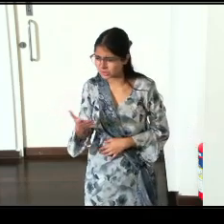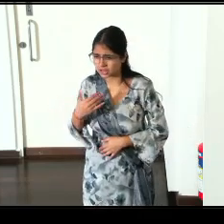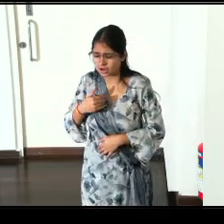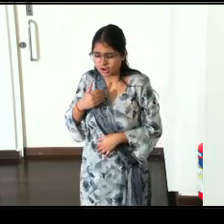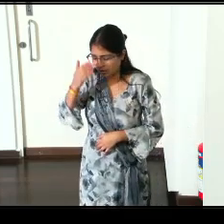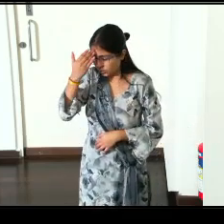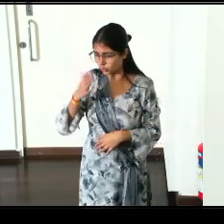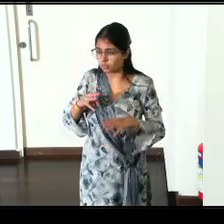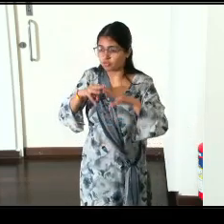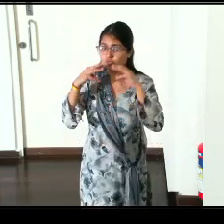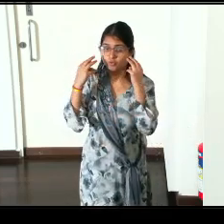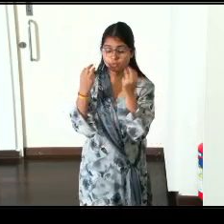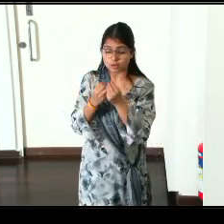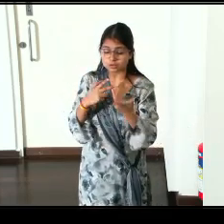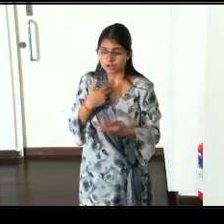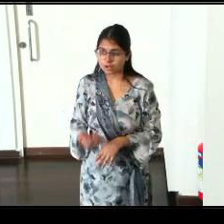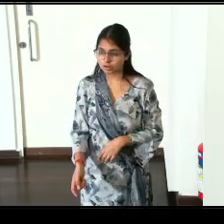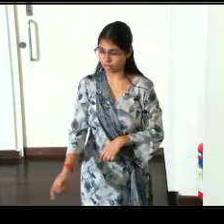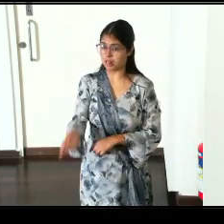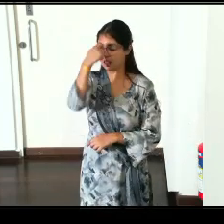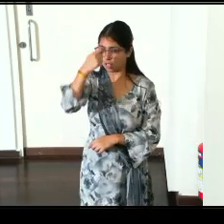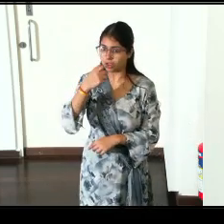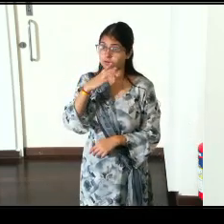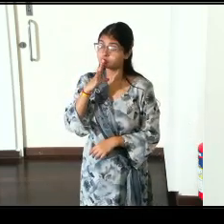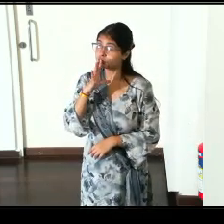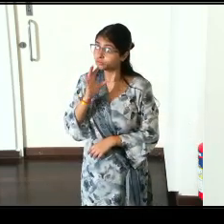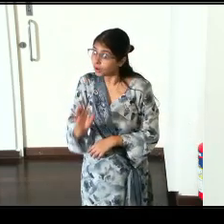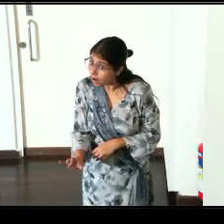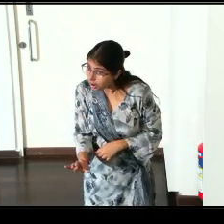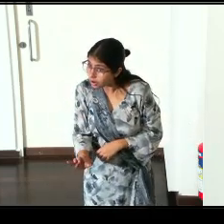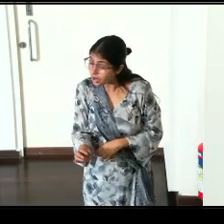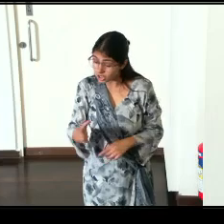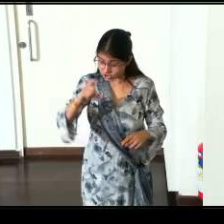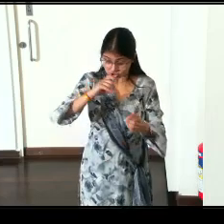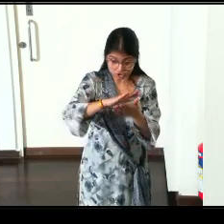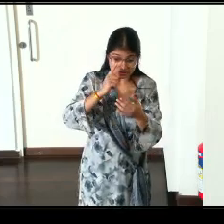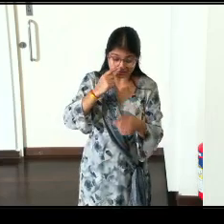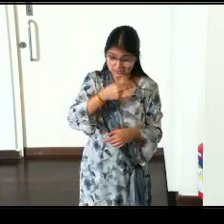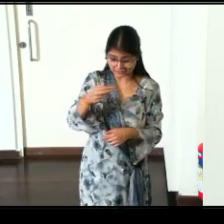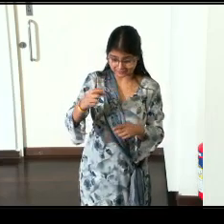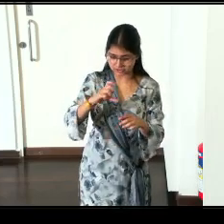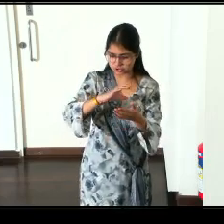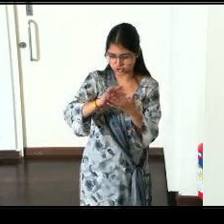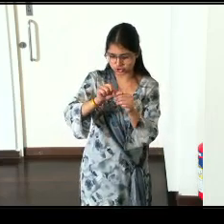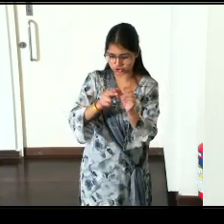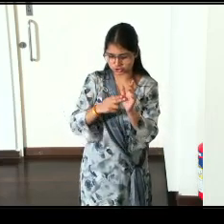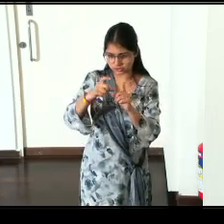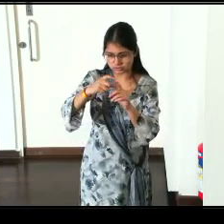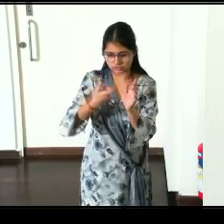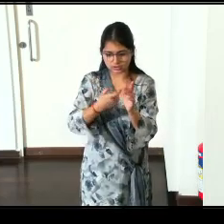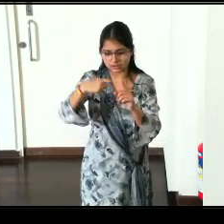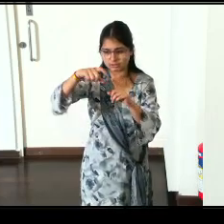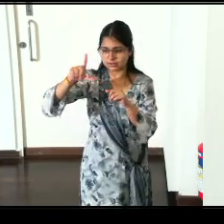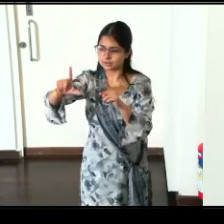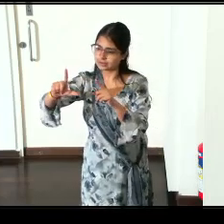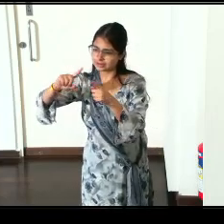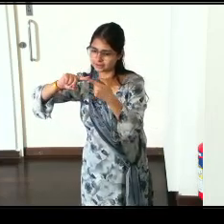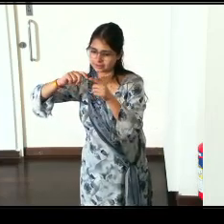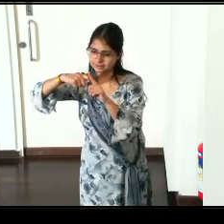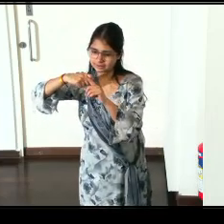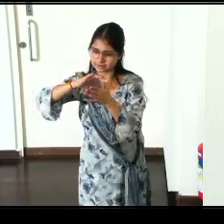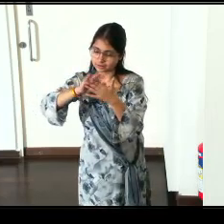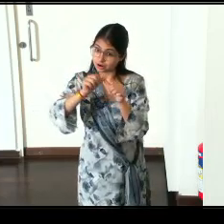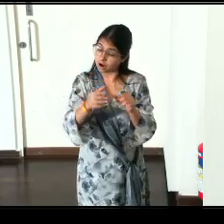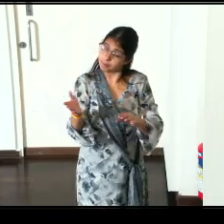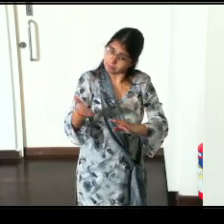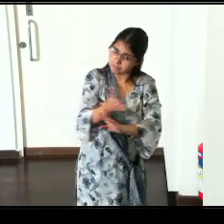I was really struck by the fact that Chandralekha, about whom I had known only as a dancer, had also conducted these